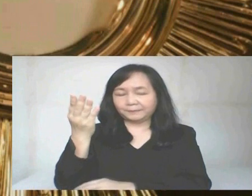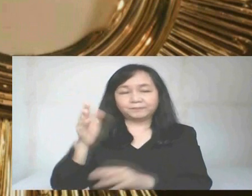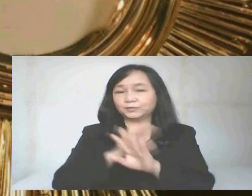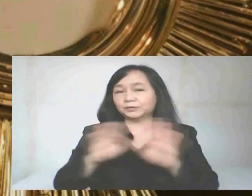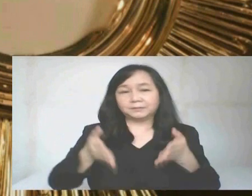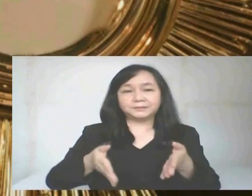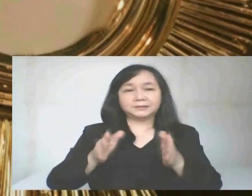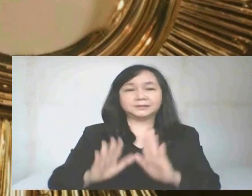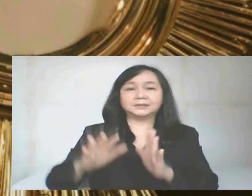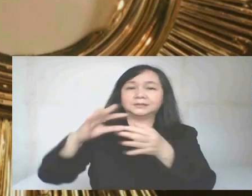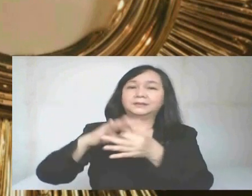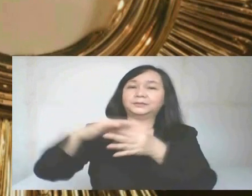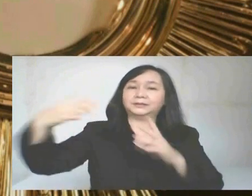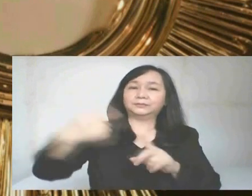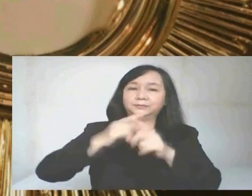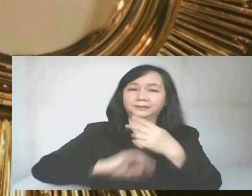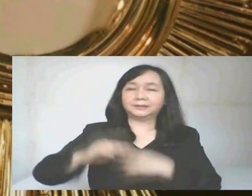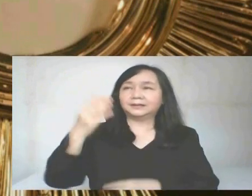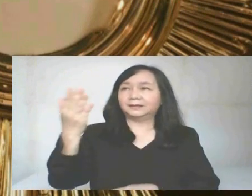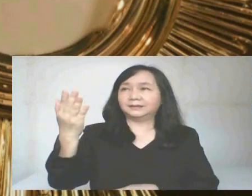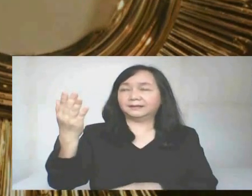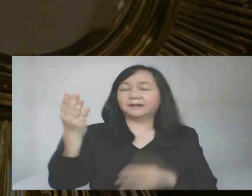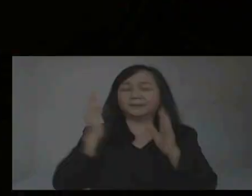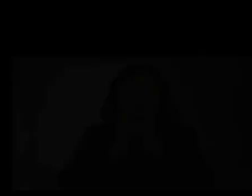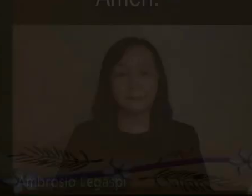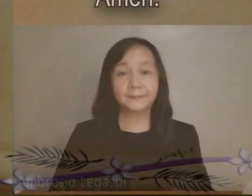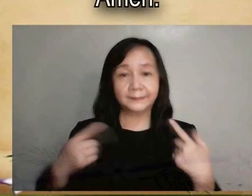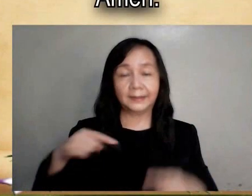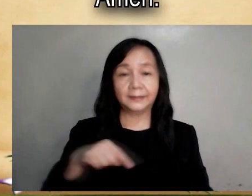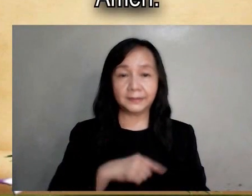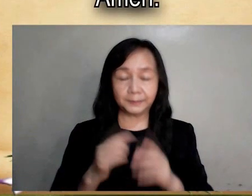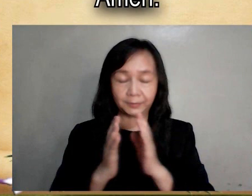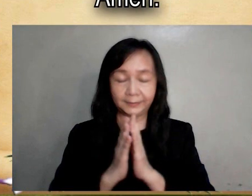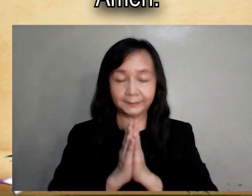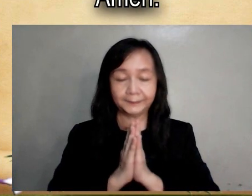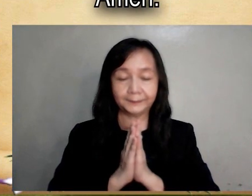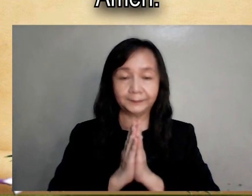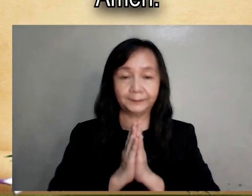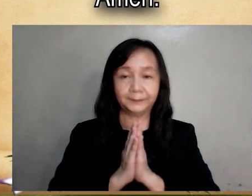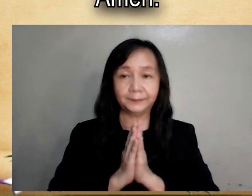should ever be separated from thee. Amen. Let us pray.